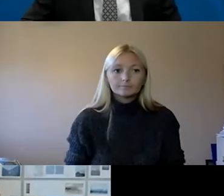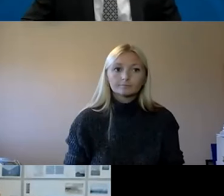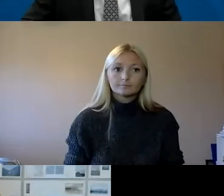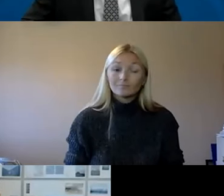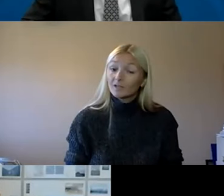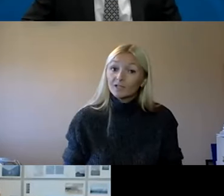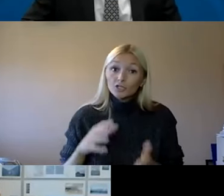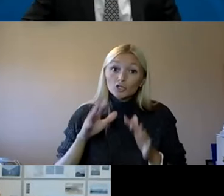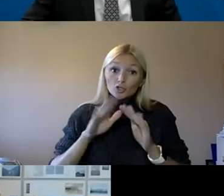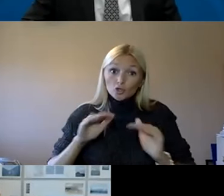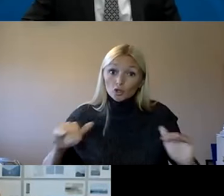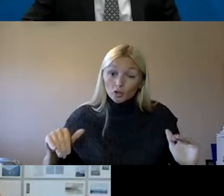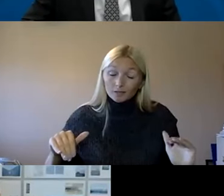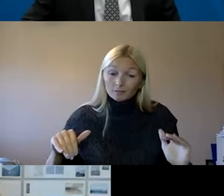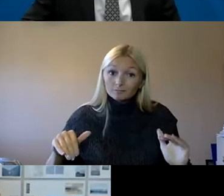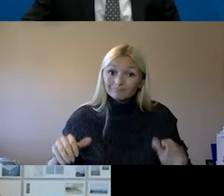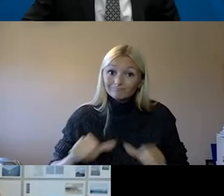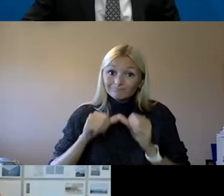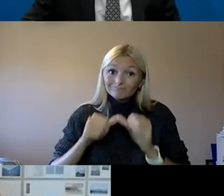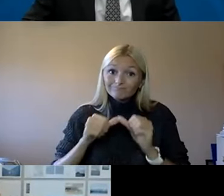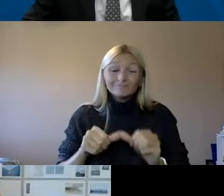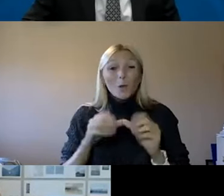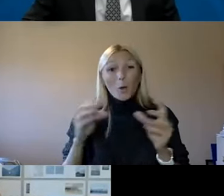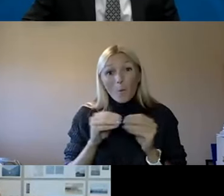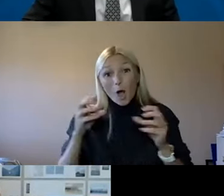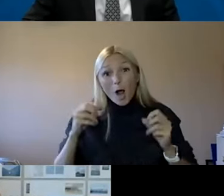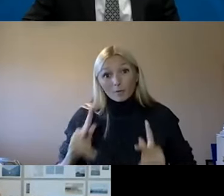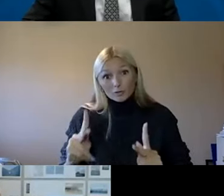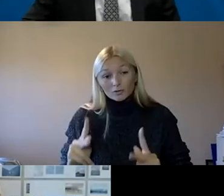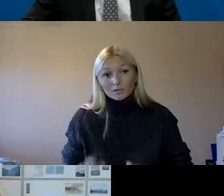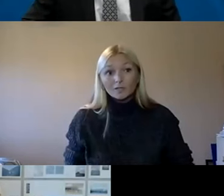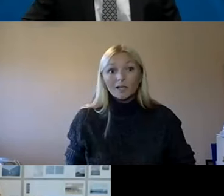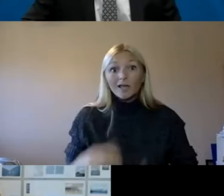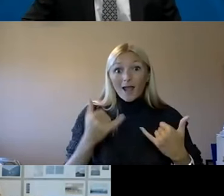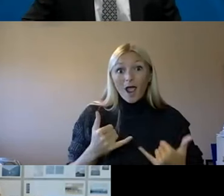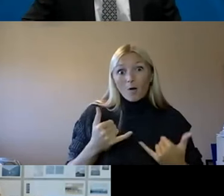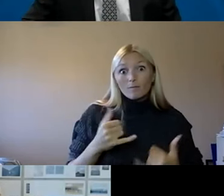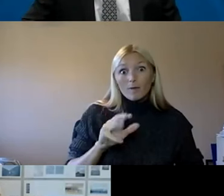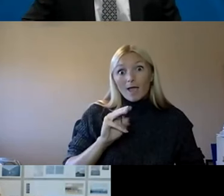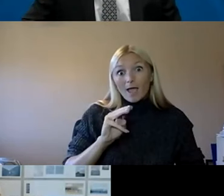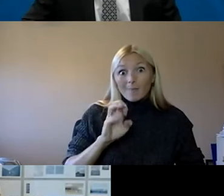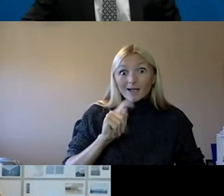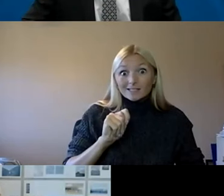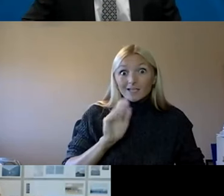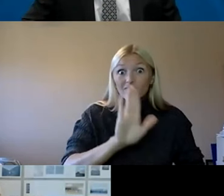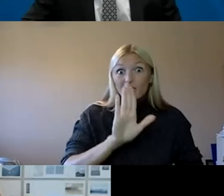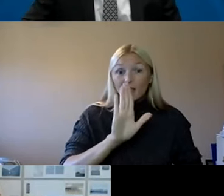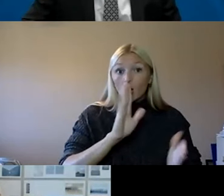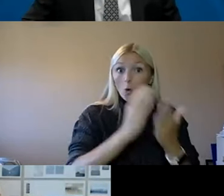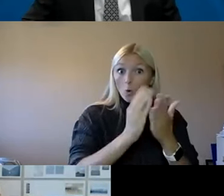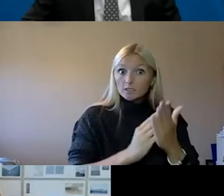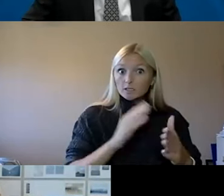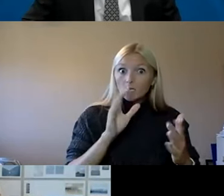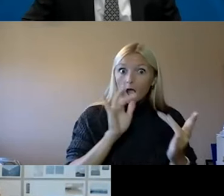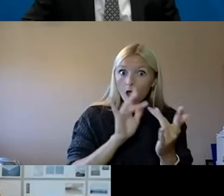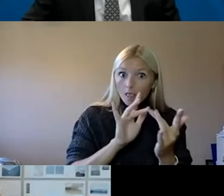children will have many, many more opportunities. And now even Harvard and MIT are putting their courses online. So you can get